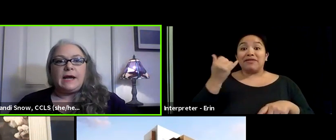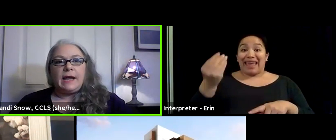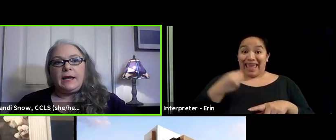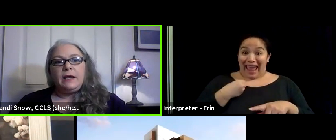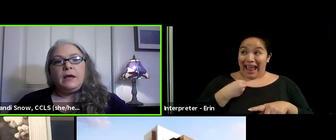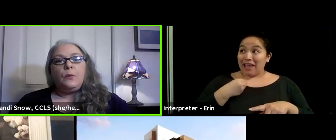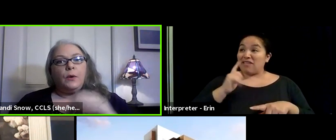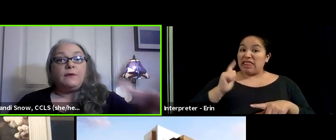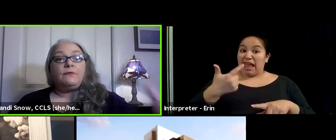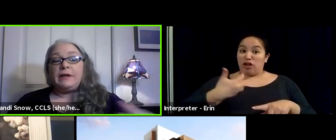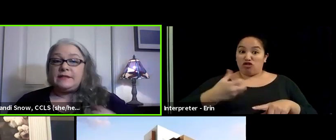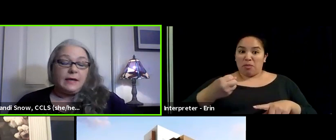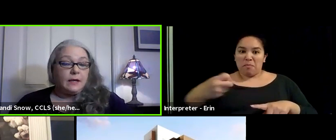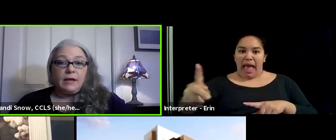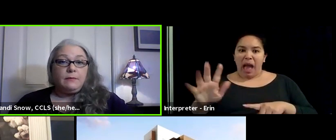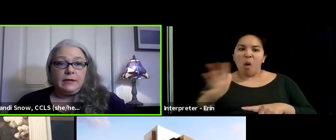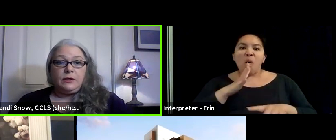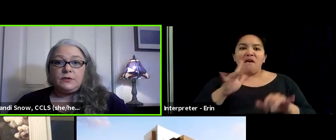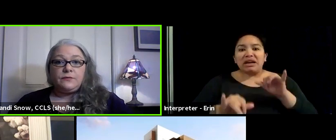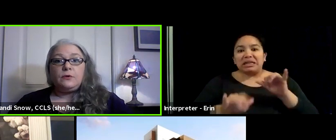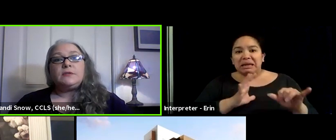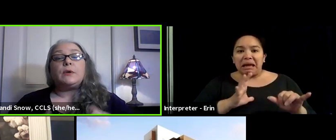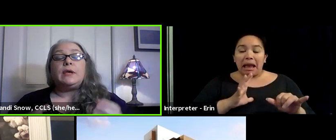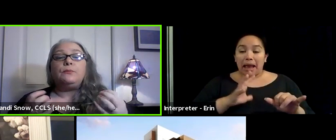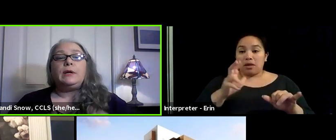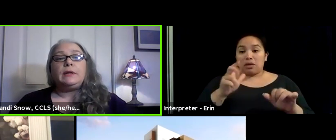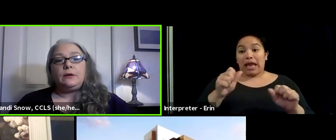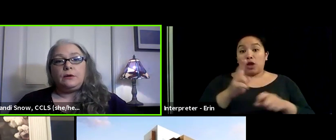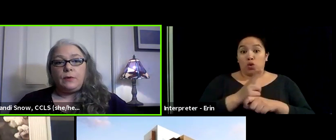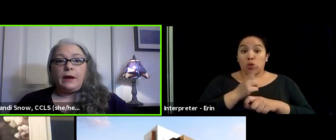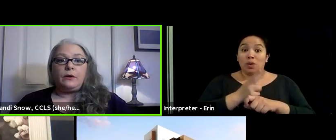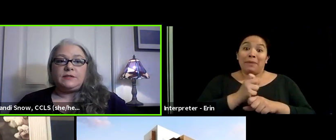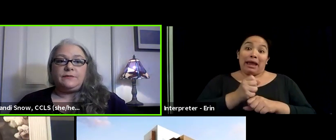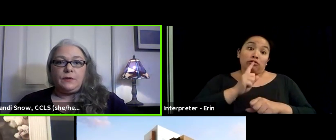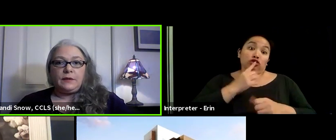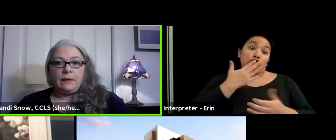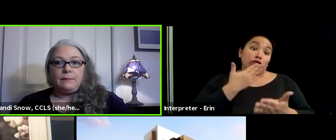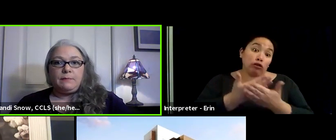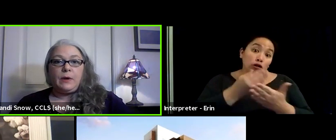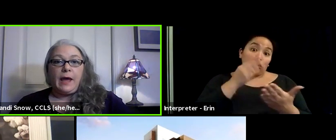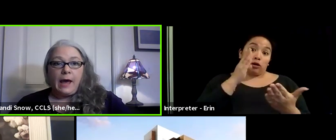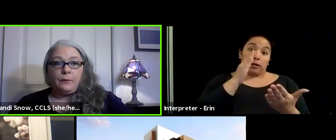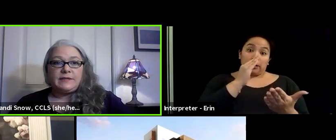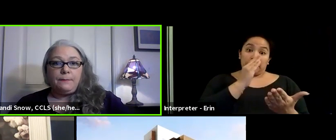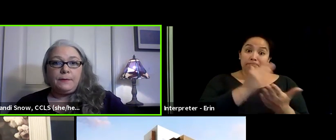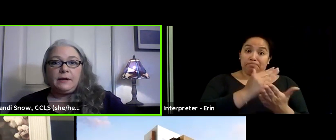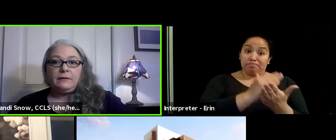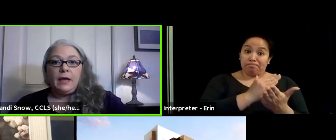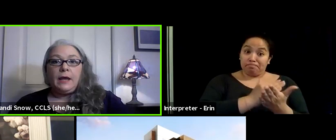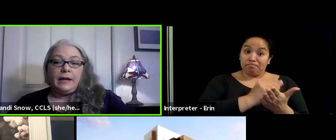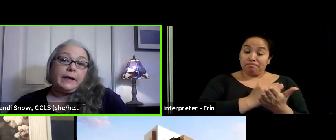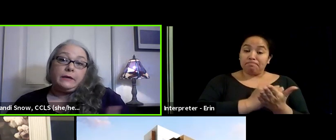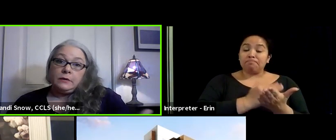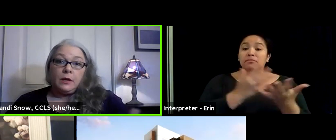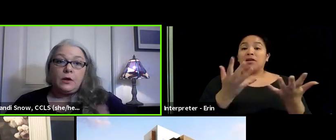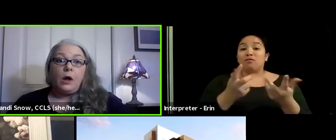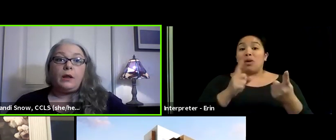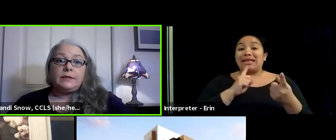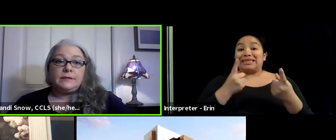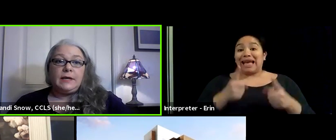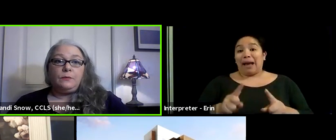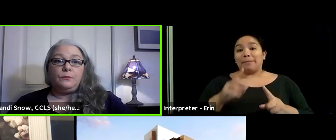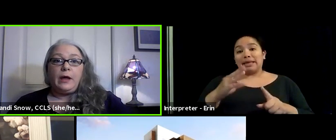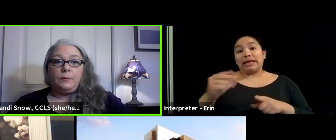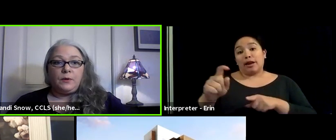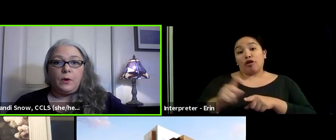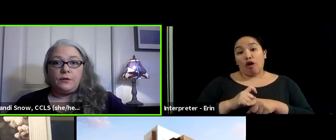you can stay, whatever it said might be useful. So keep really good records if you think that might be what's happening. And again, call